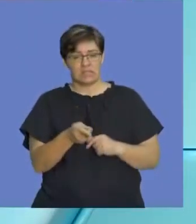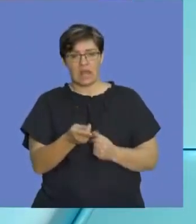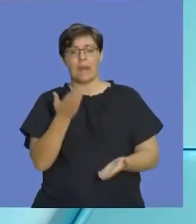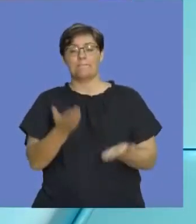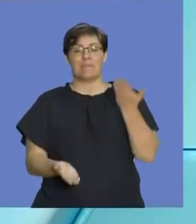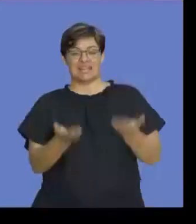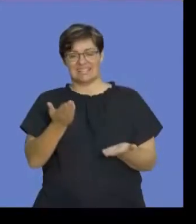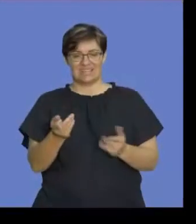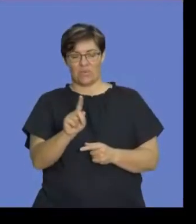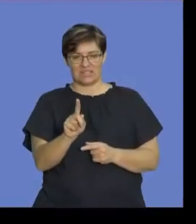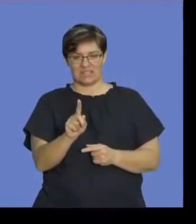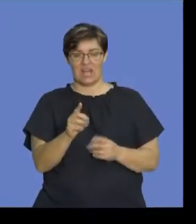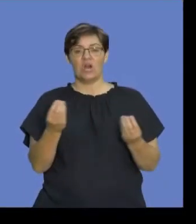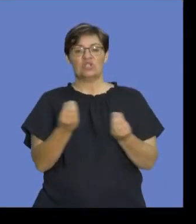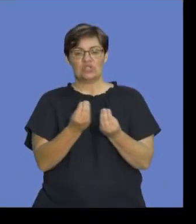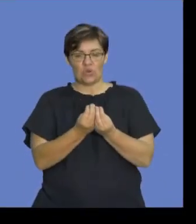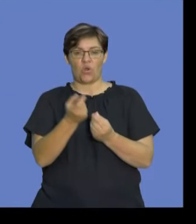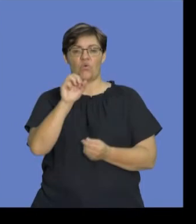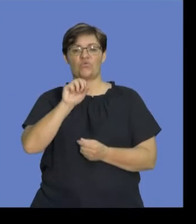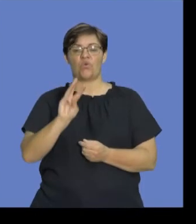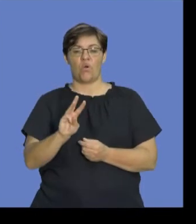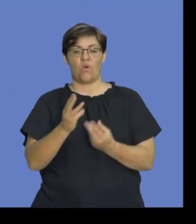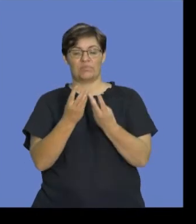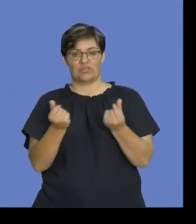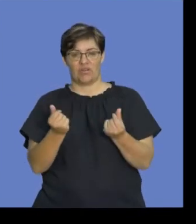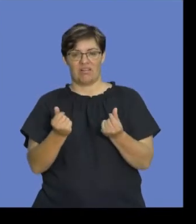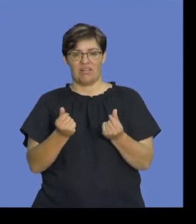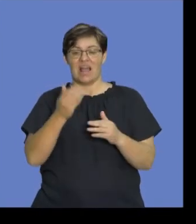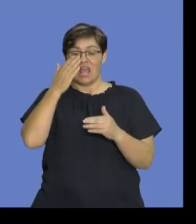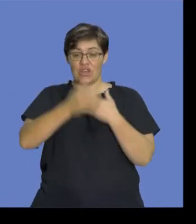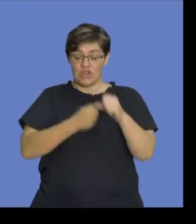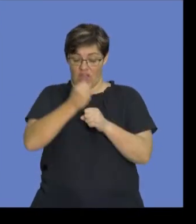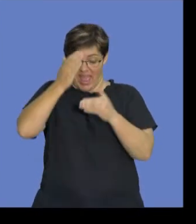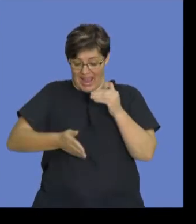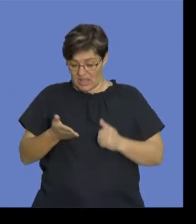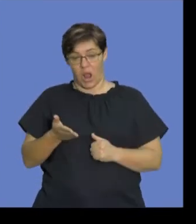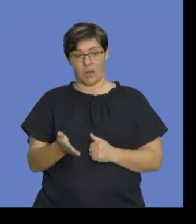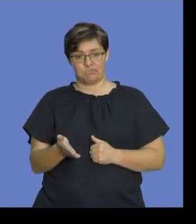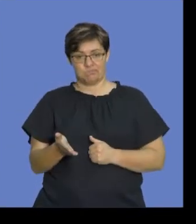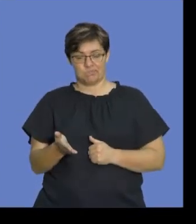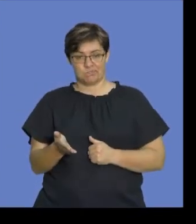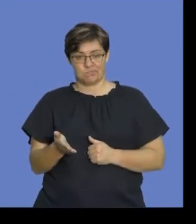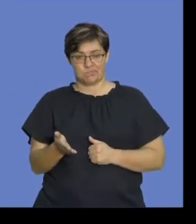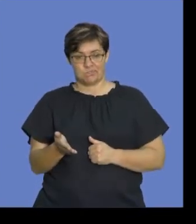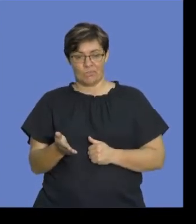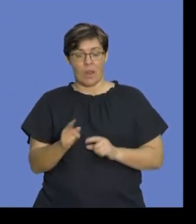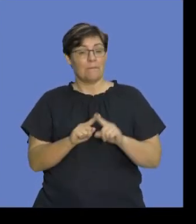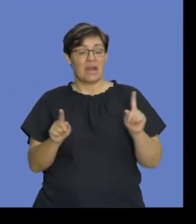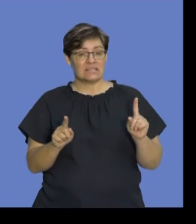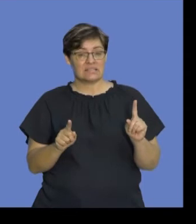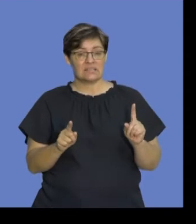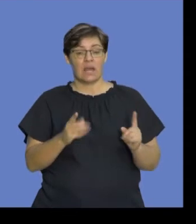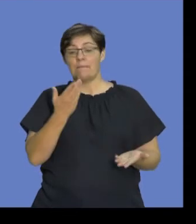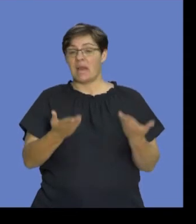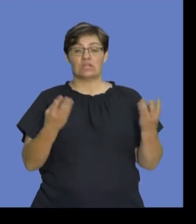figure would be your stock your stock of raw materials, obviously, at the end of the financial year. However, if